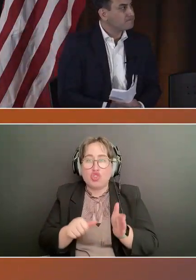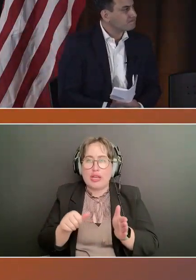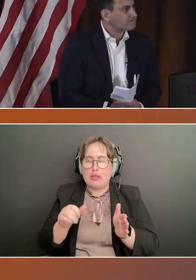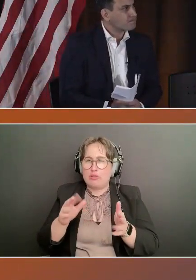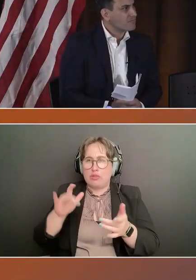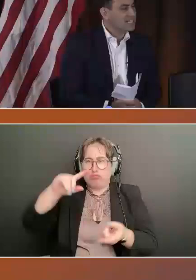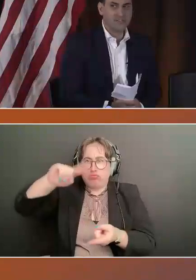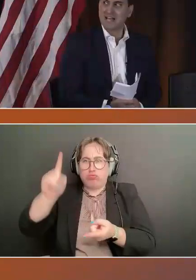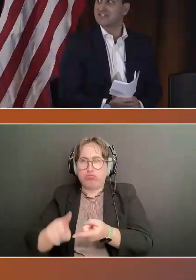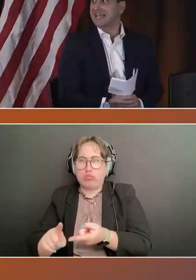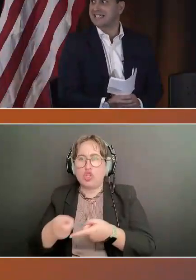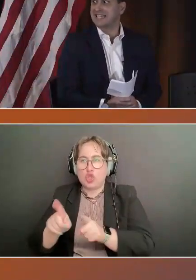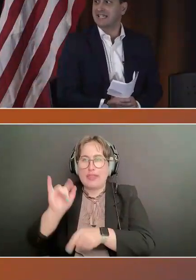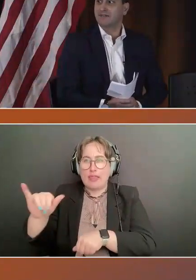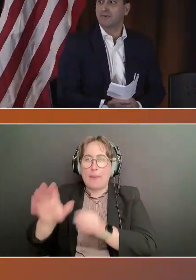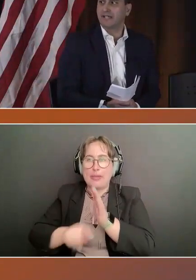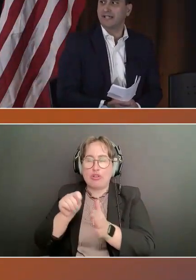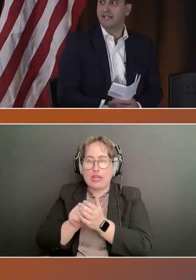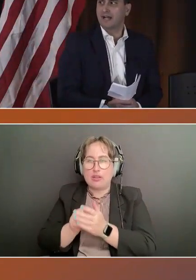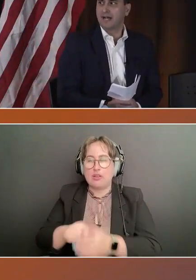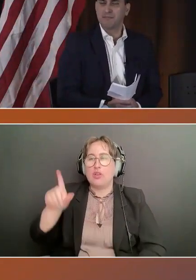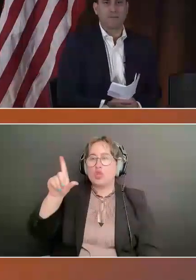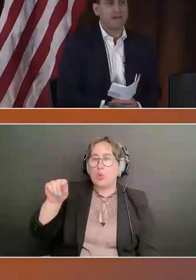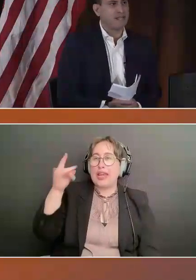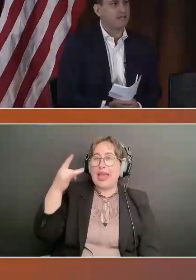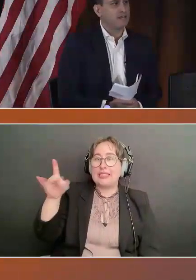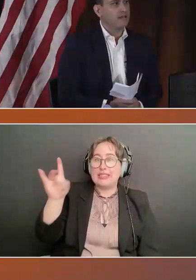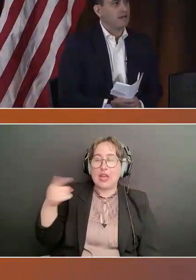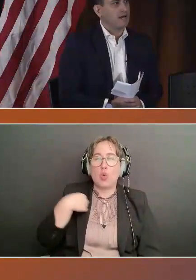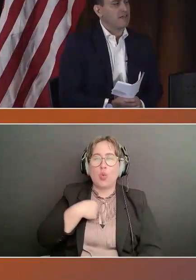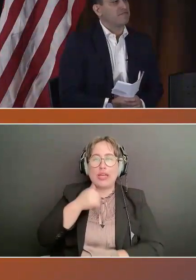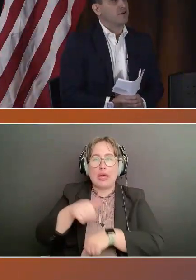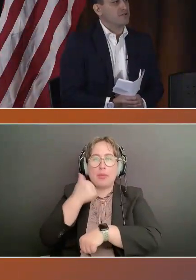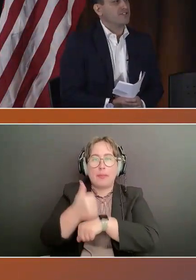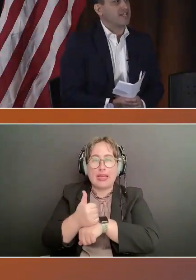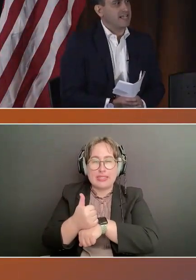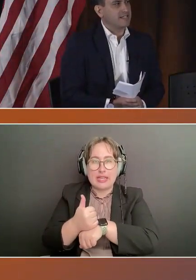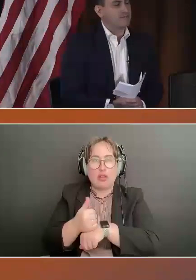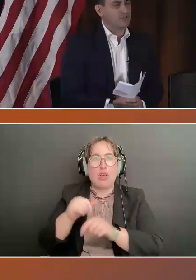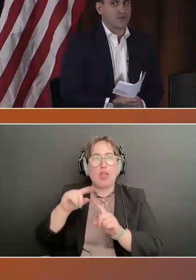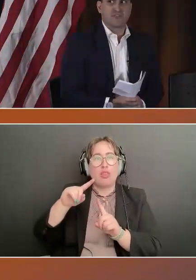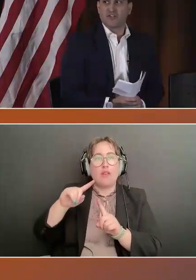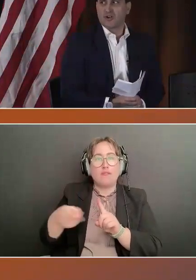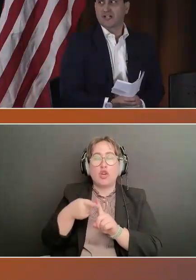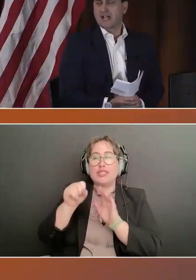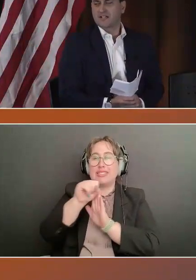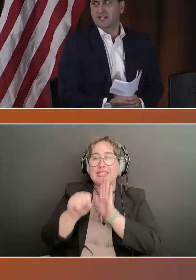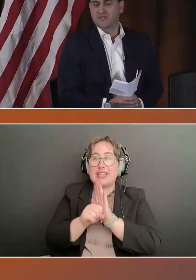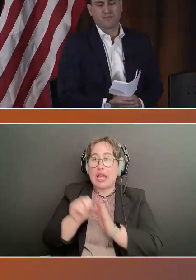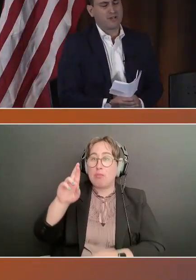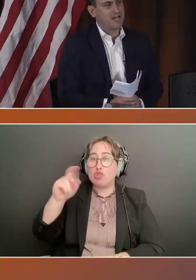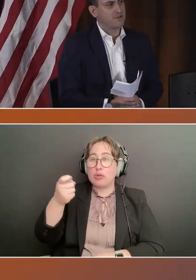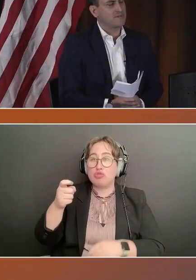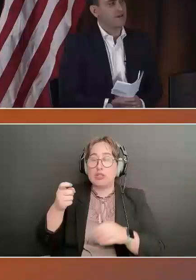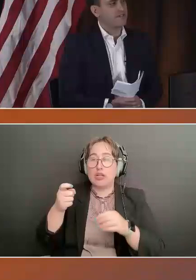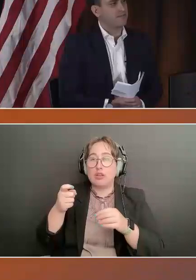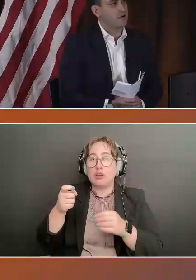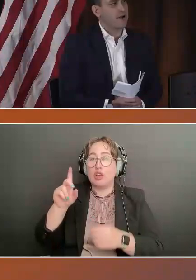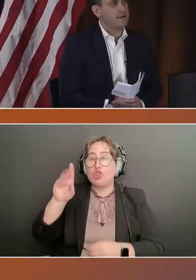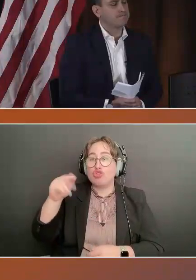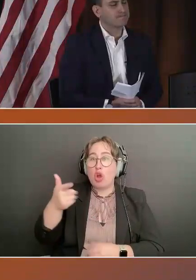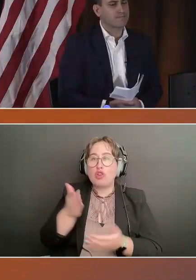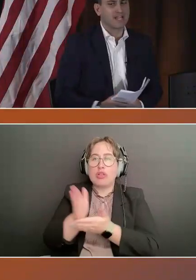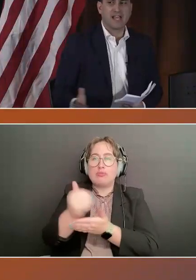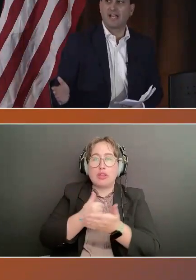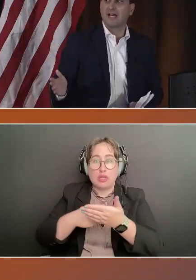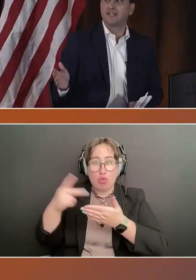period. In 2018, we implemented the first state prescription drug cost transparency